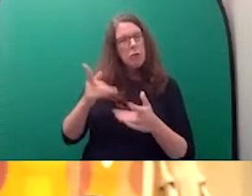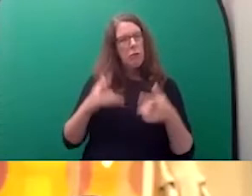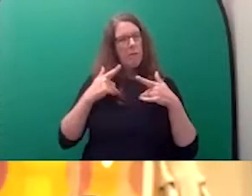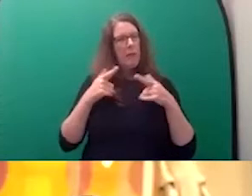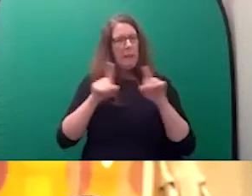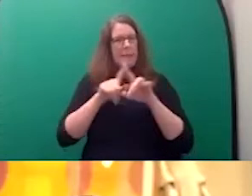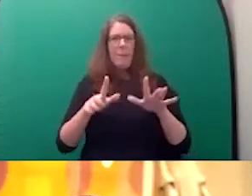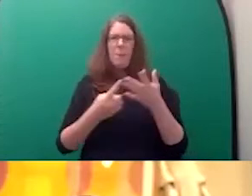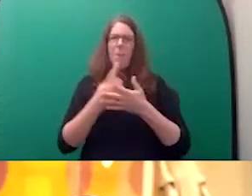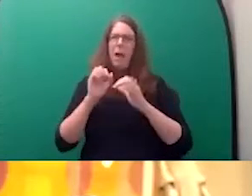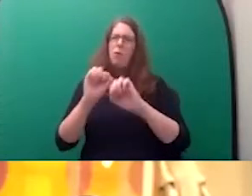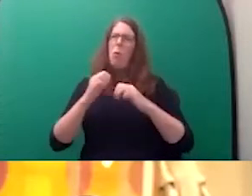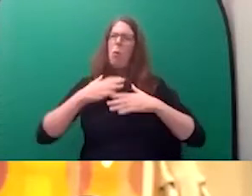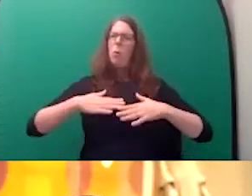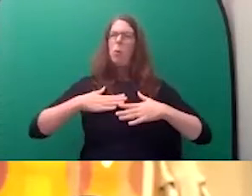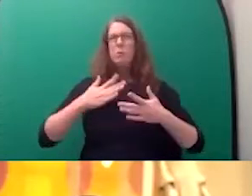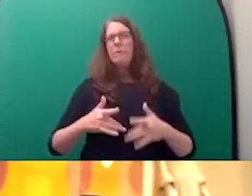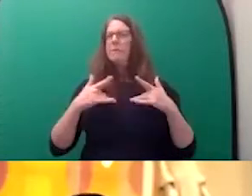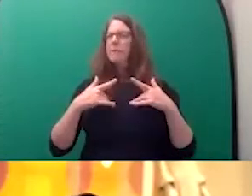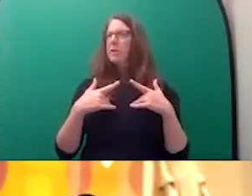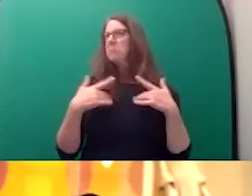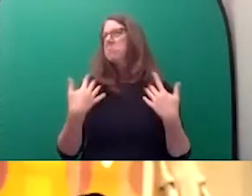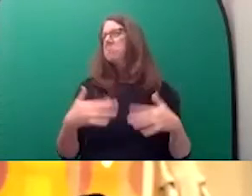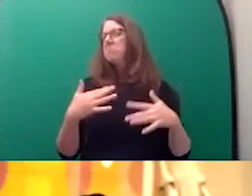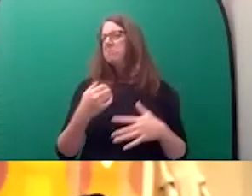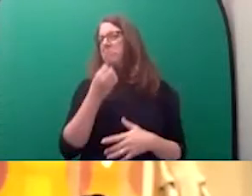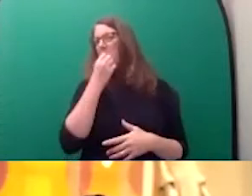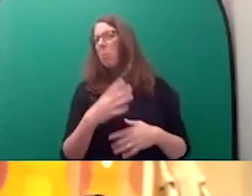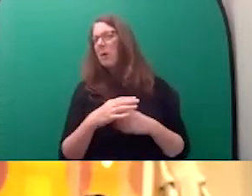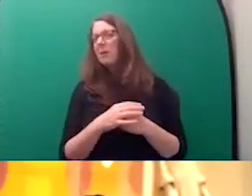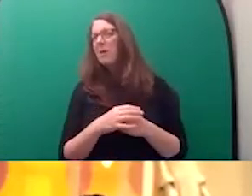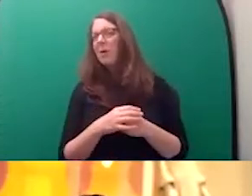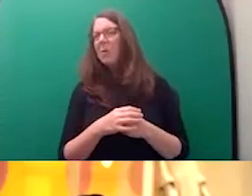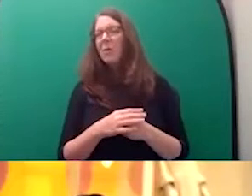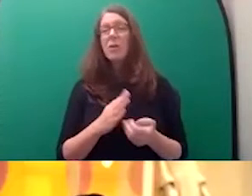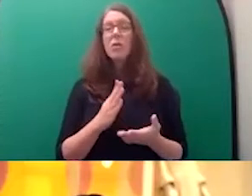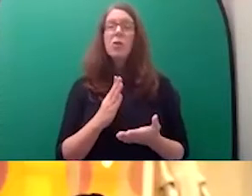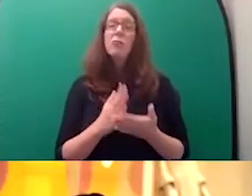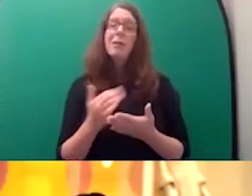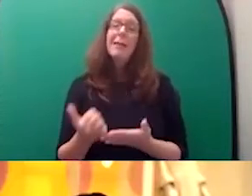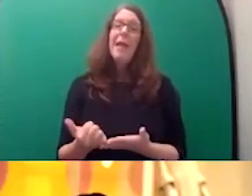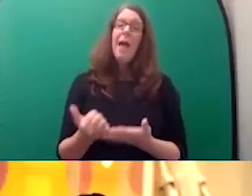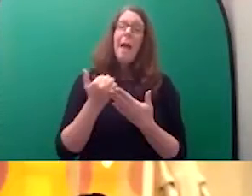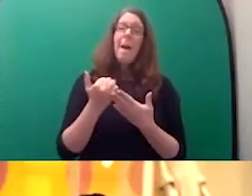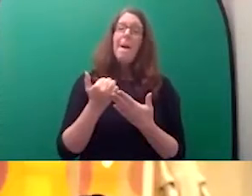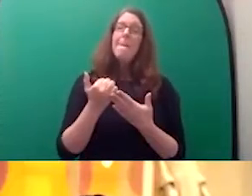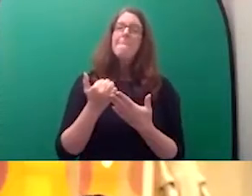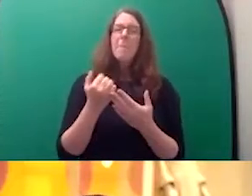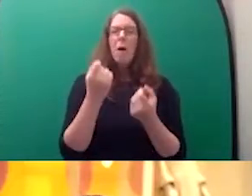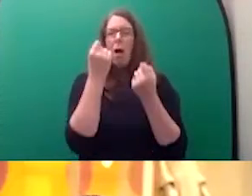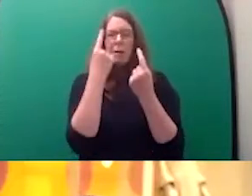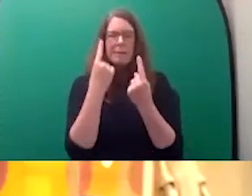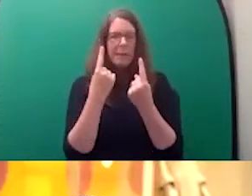wonderful and really, yeah, really helps understand those interconnections